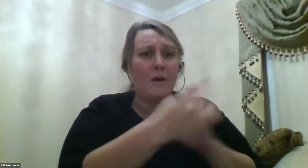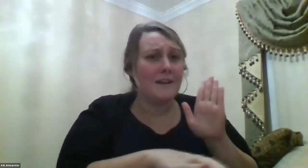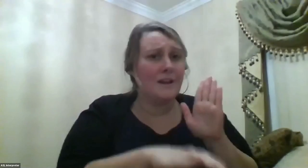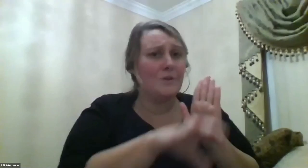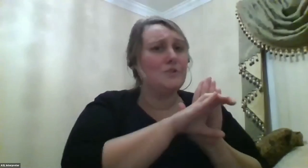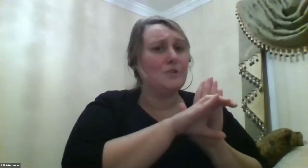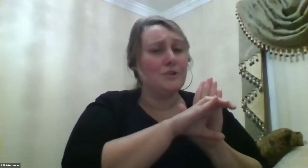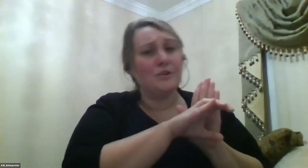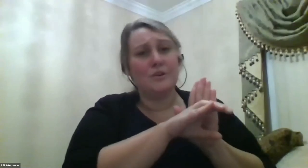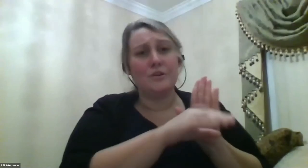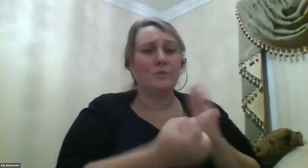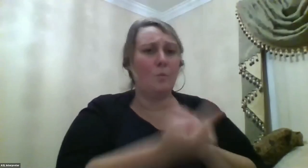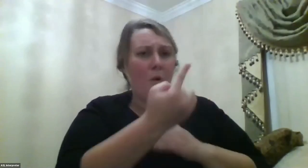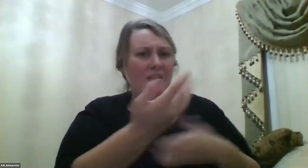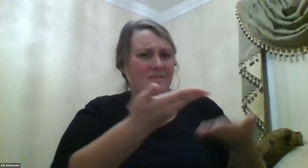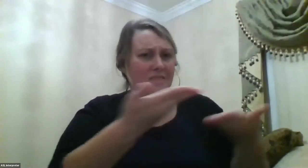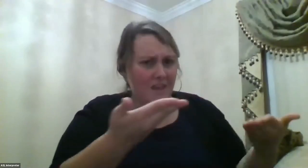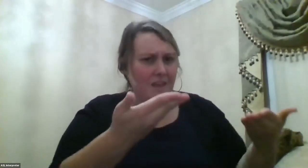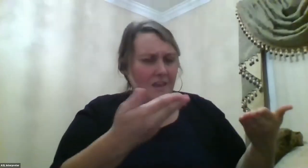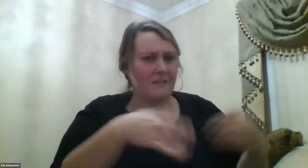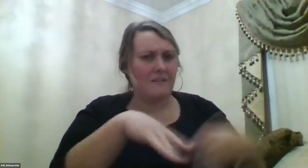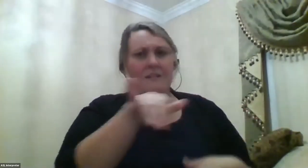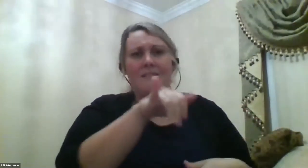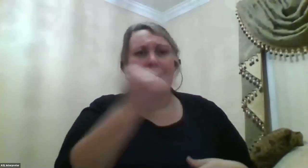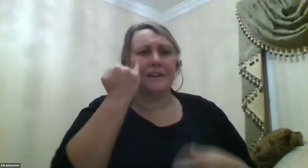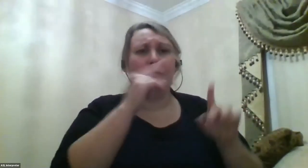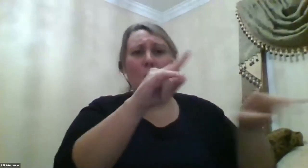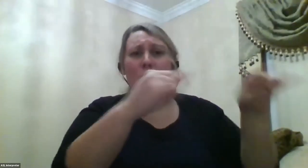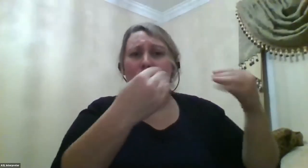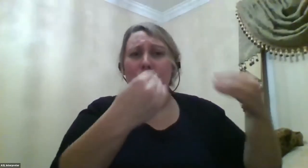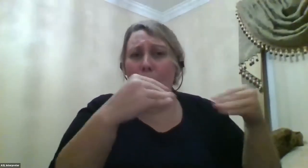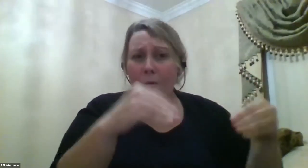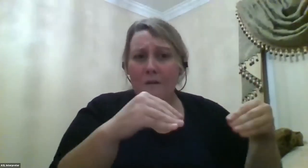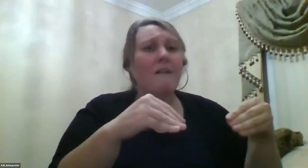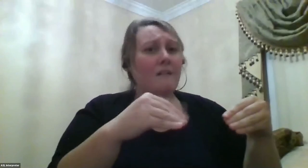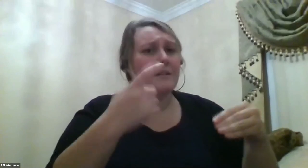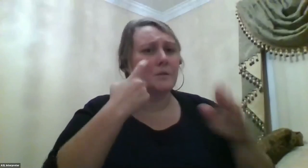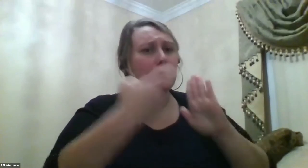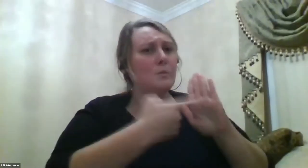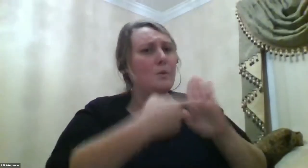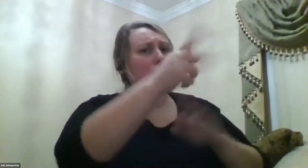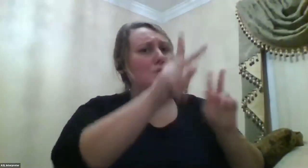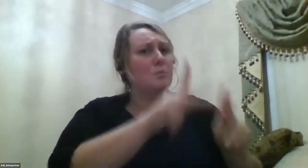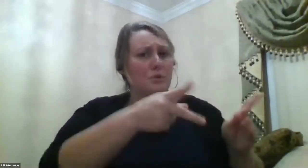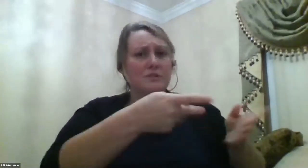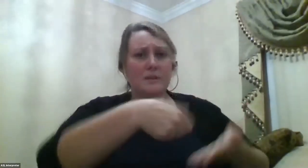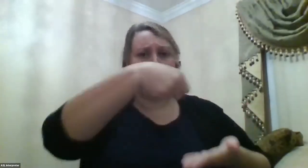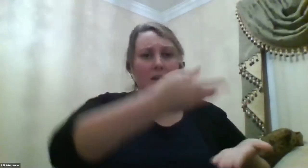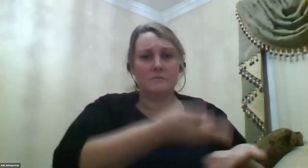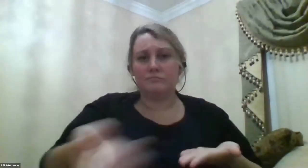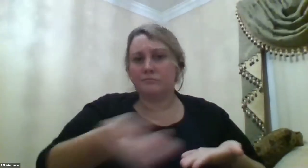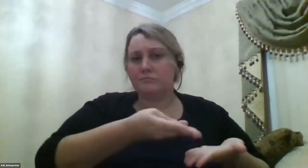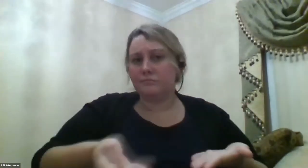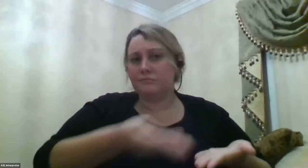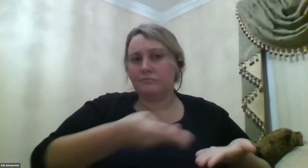mother, and then, like, in another scene she was someone else, but it somehow feels like they're the same character. So I think that